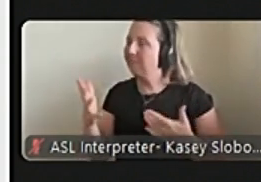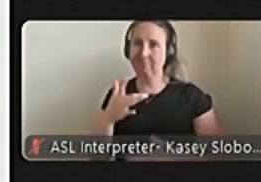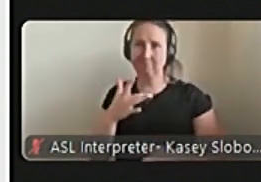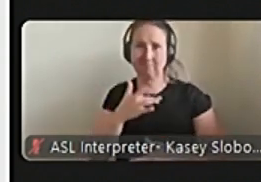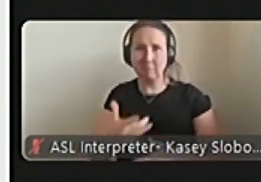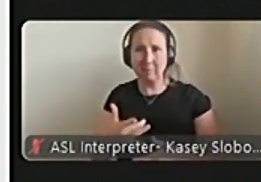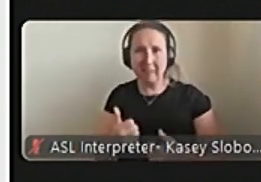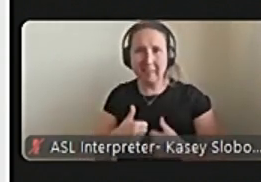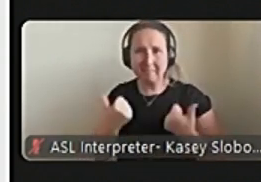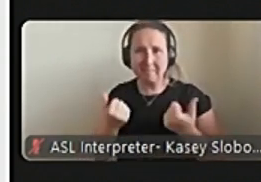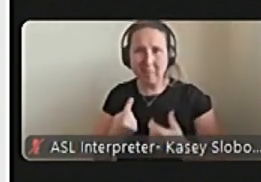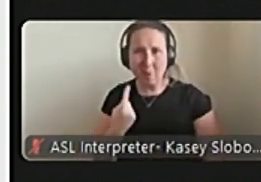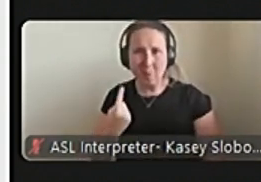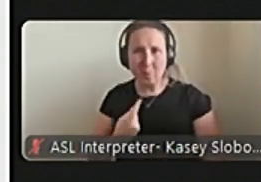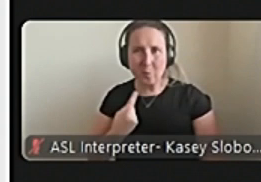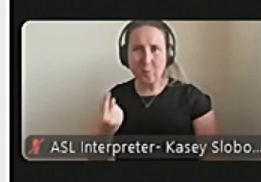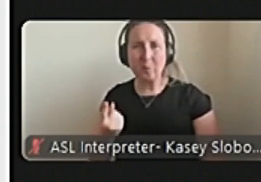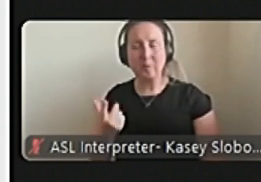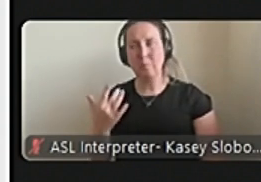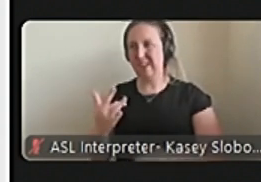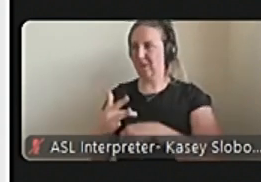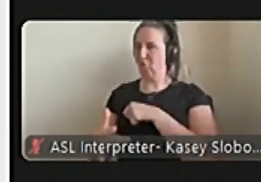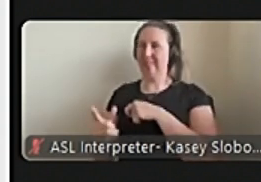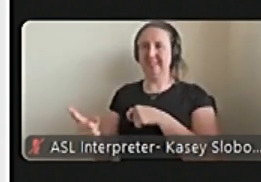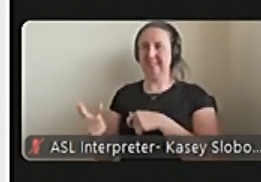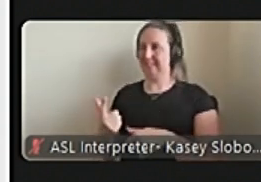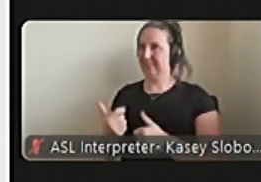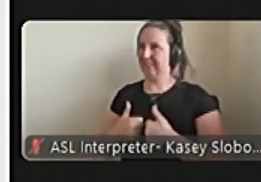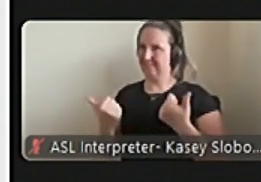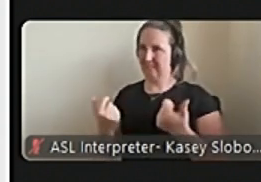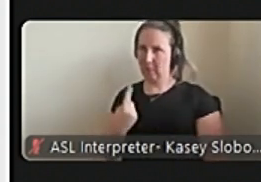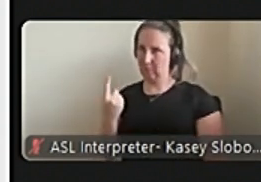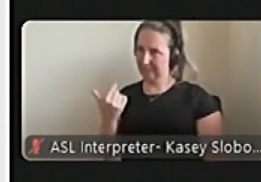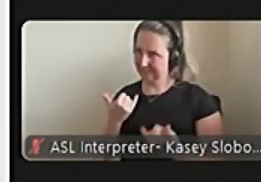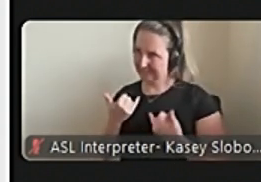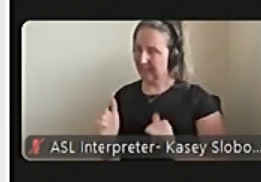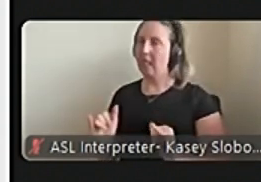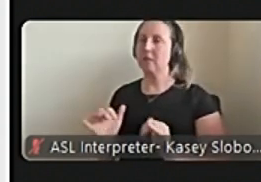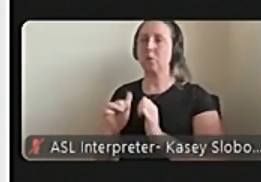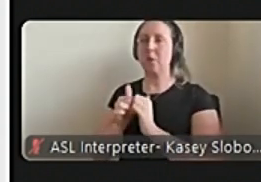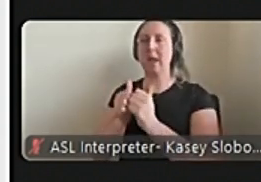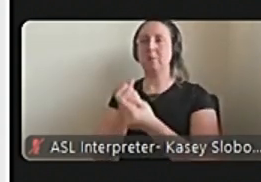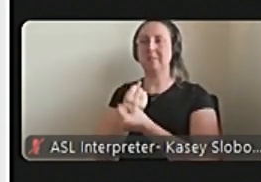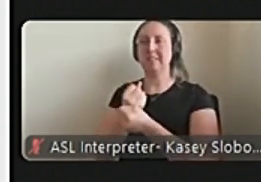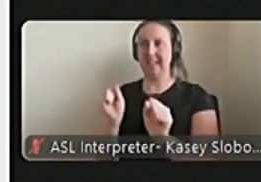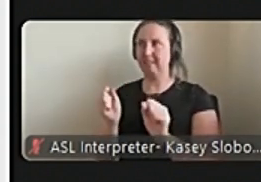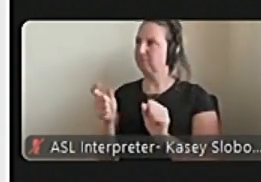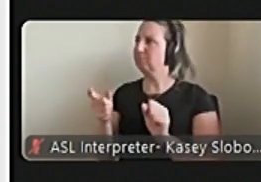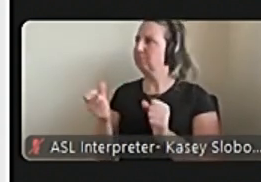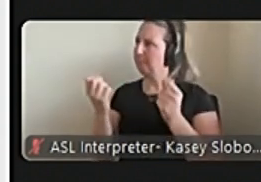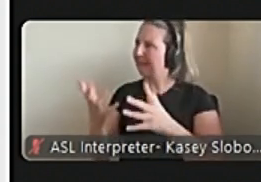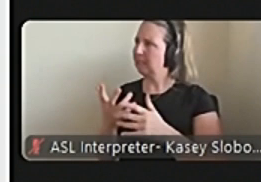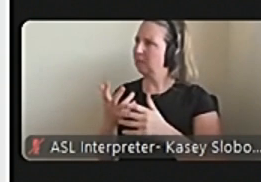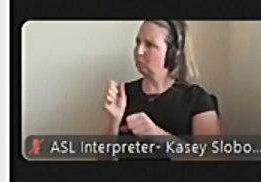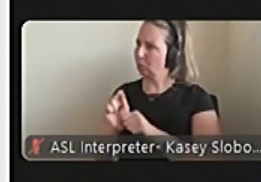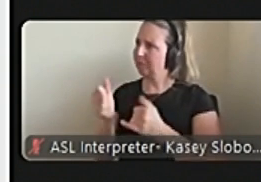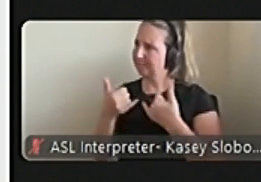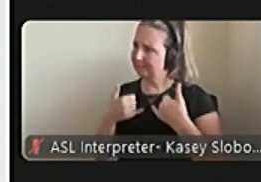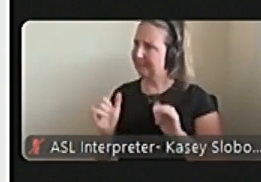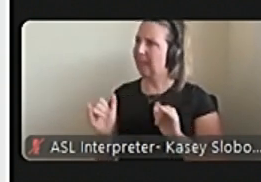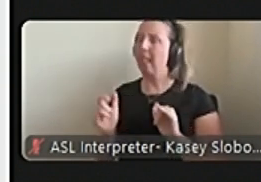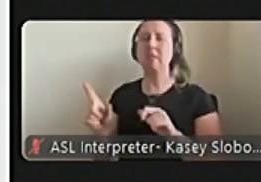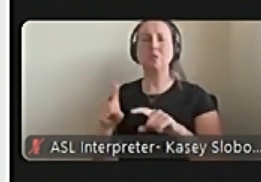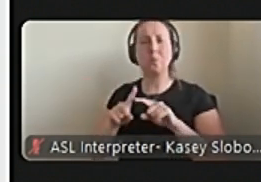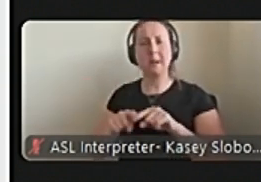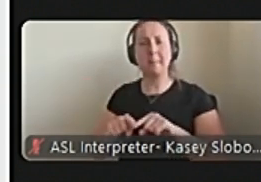earliest stage of the disease. So how do we do that safely? And some are still working. Sometimes it, you know, depending on the